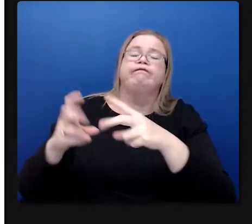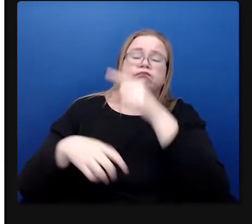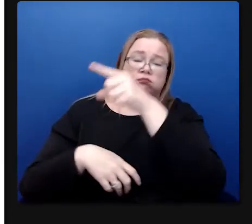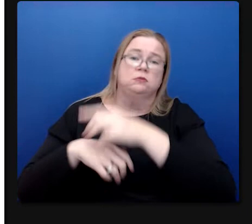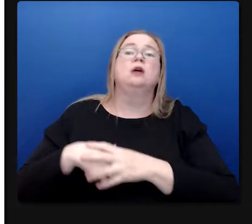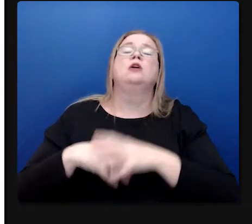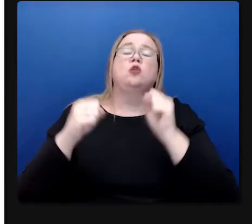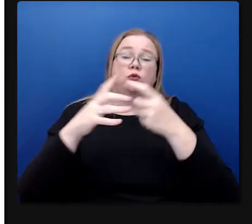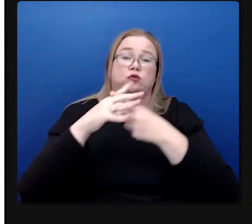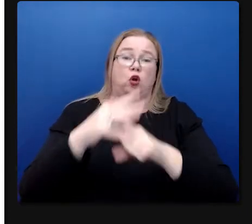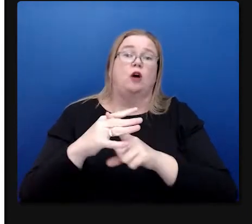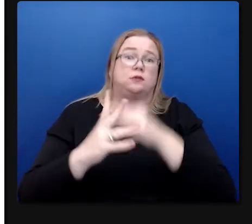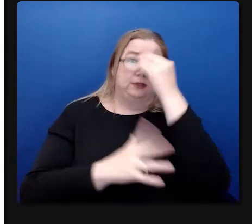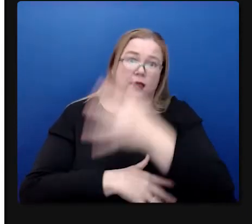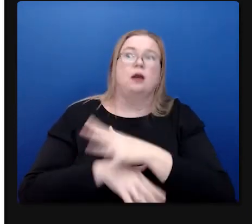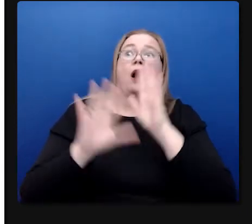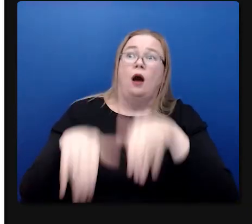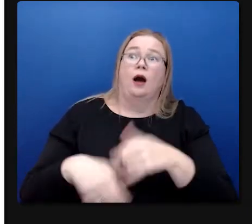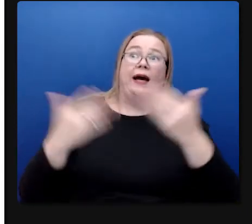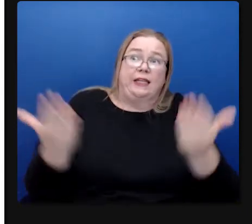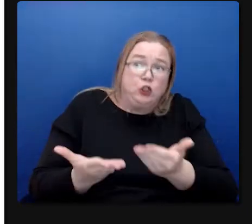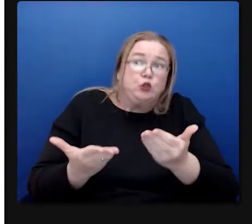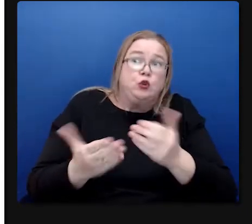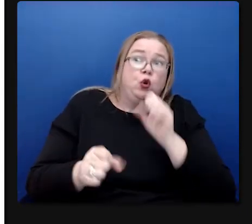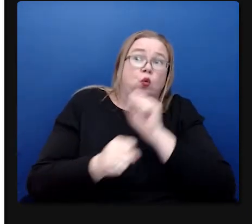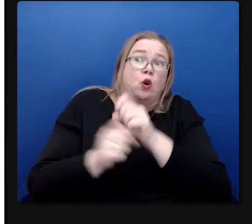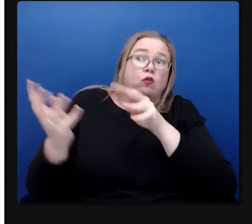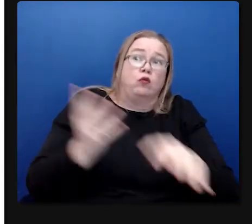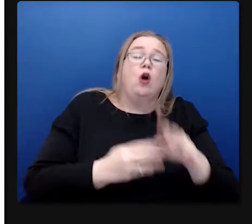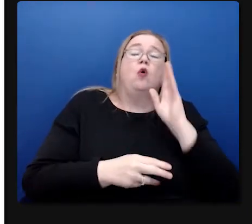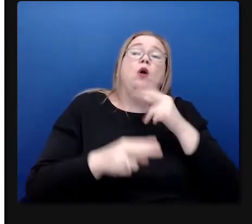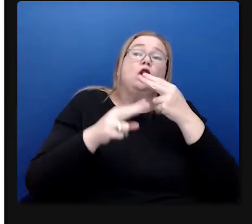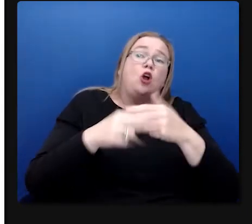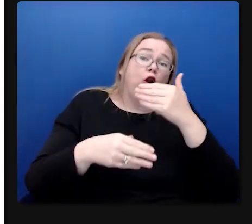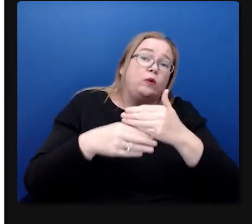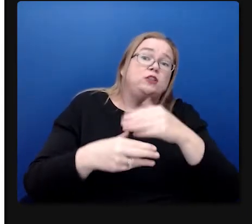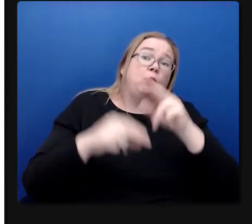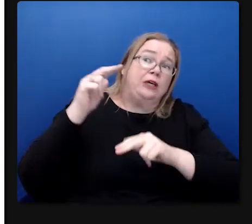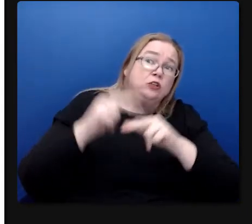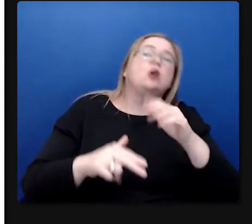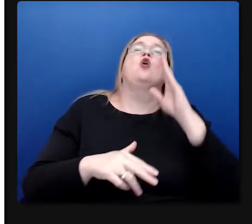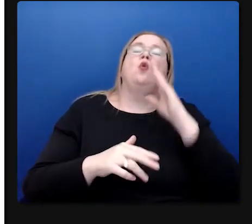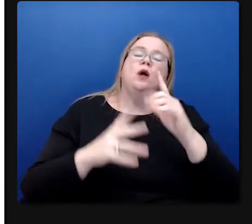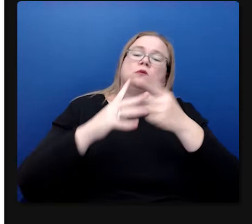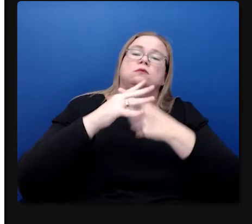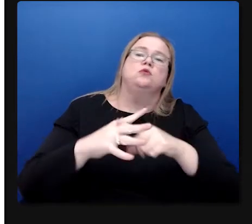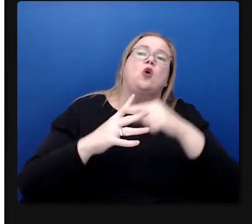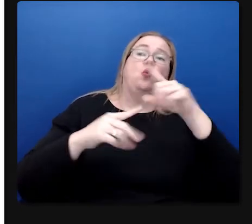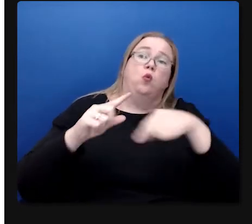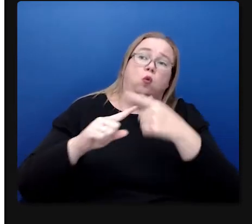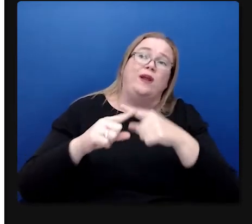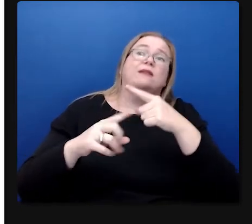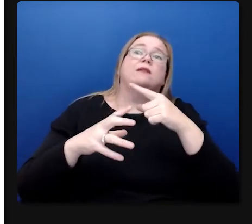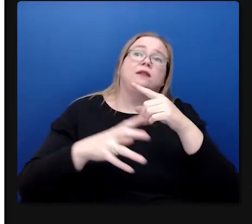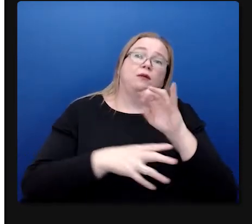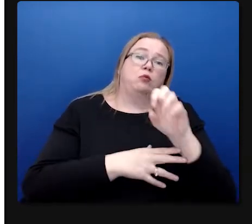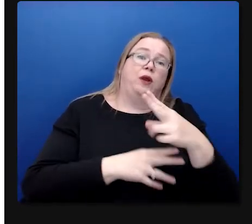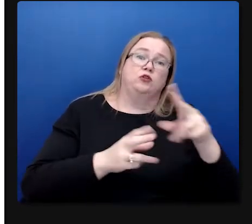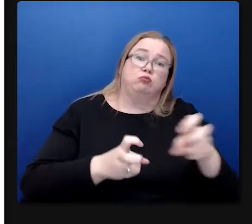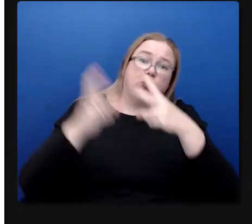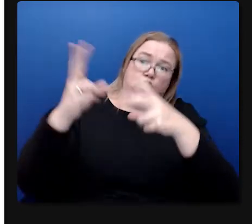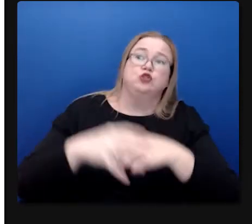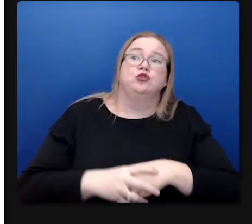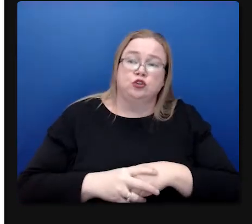branch. So we start out by literally saying, here is a workflow that we're going to call Windows build. It is going to execute when the main branch is pushed